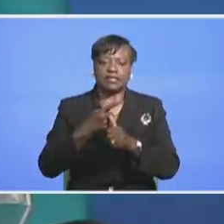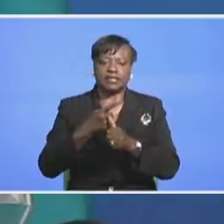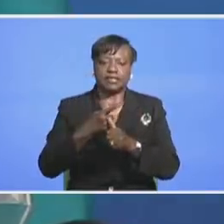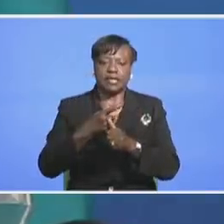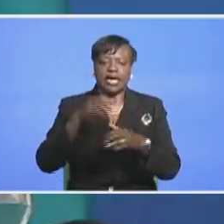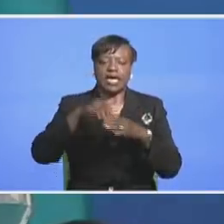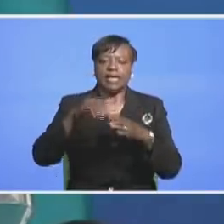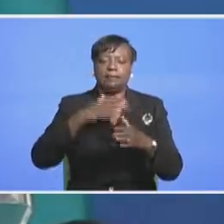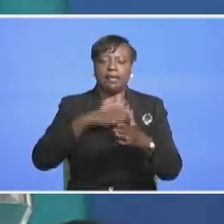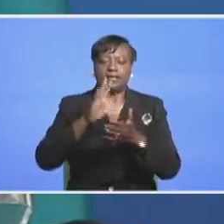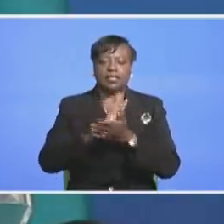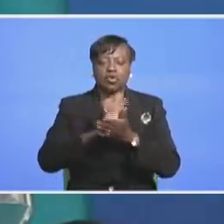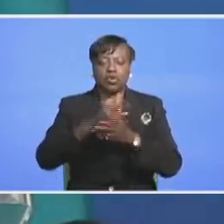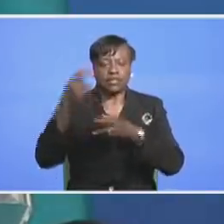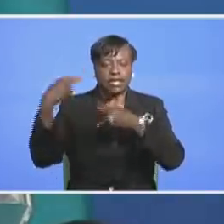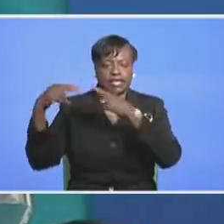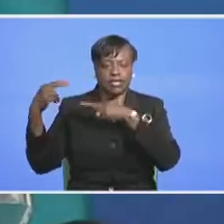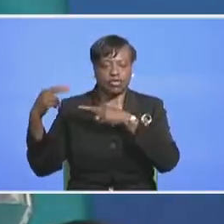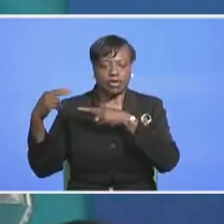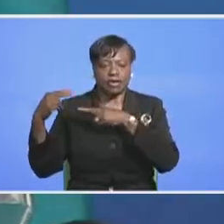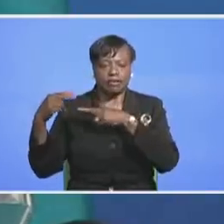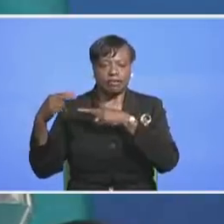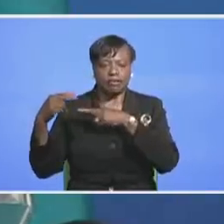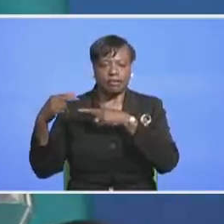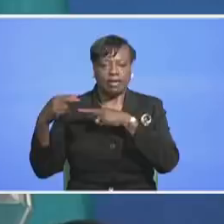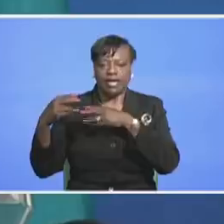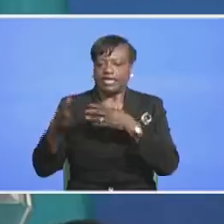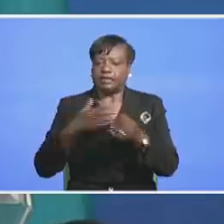school's history. Despite being